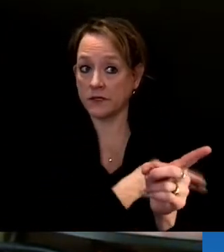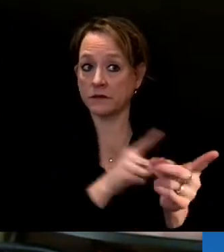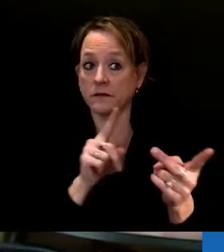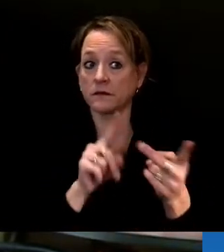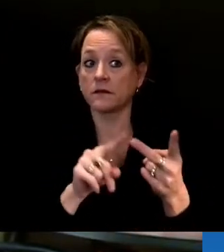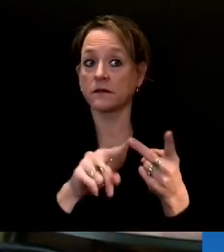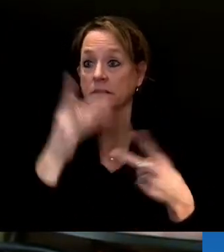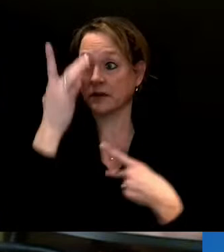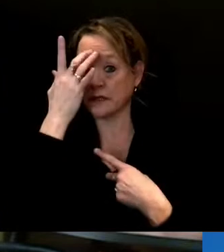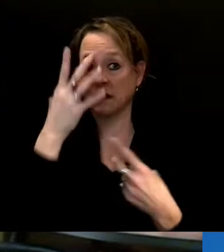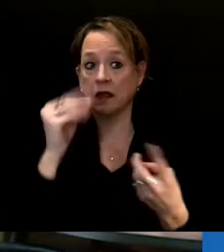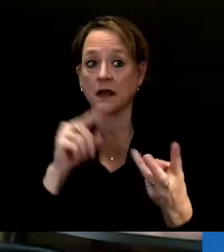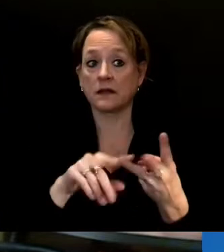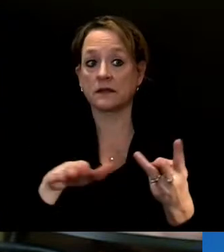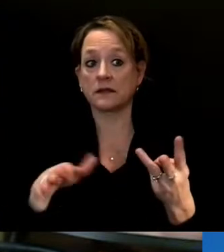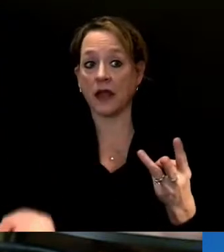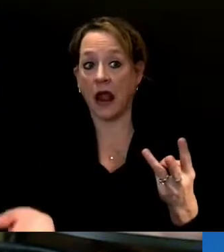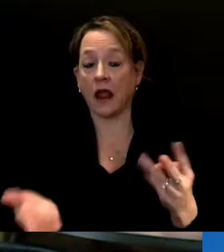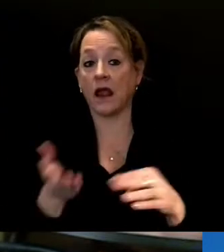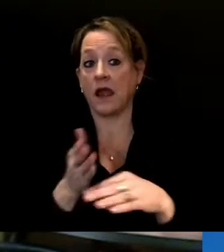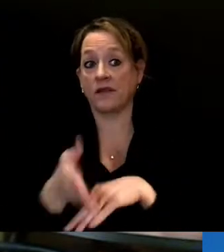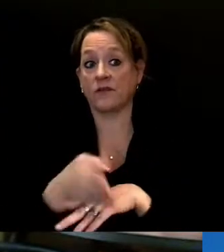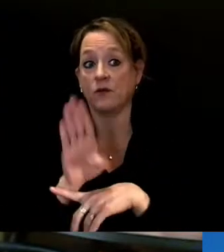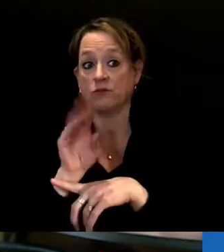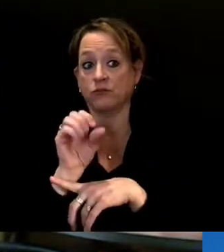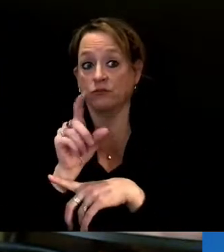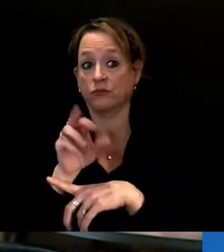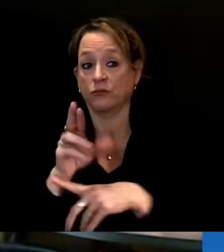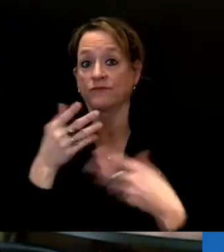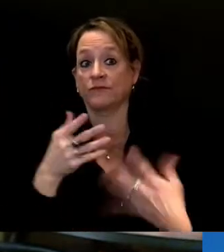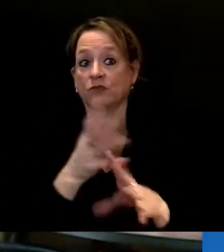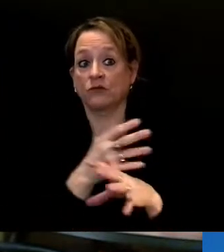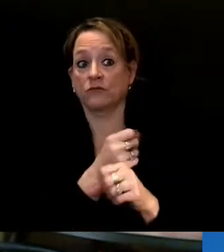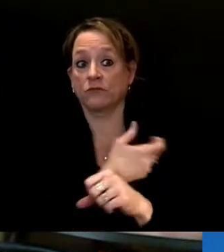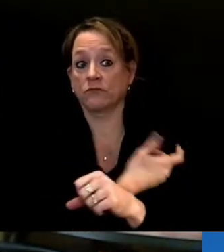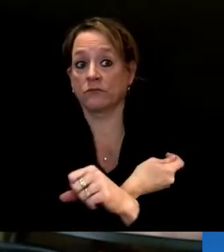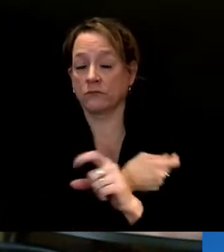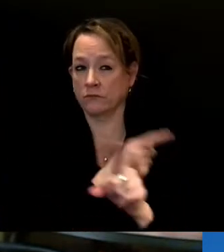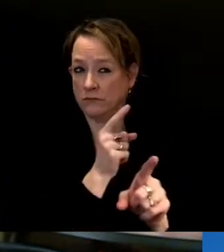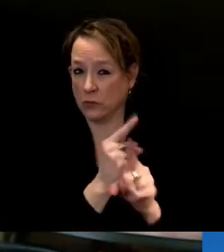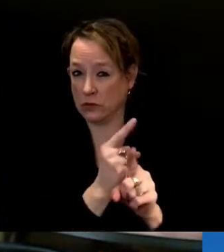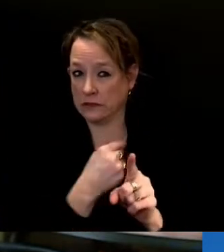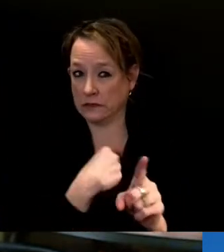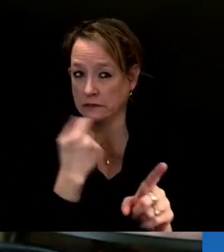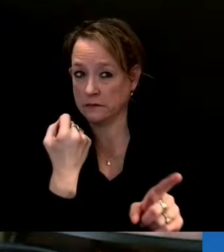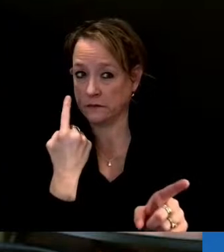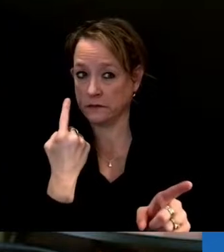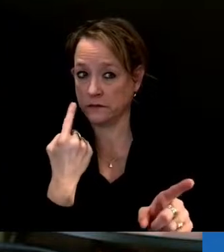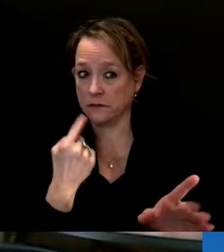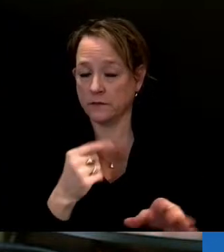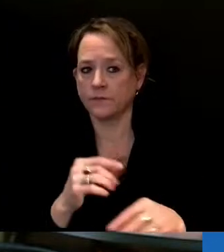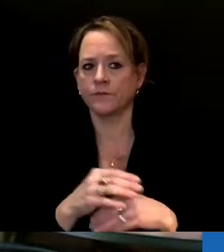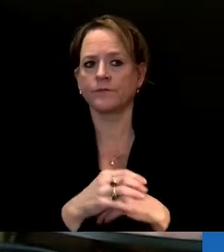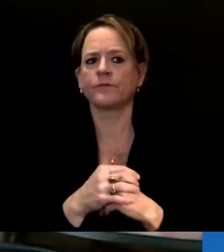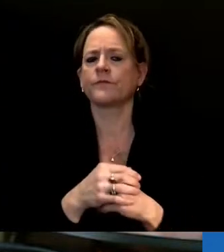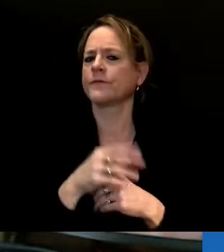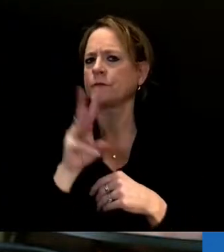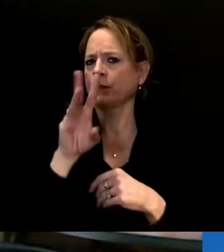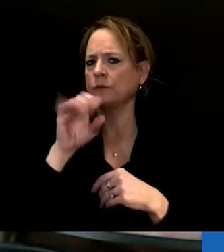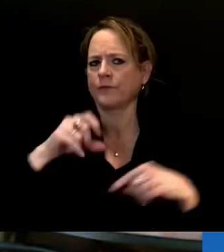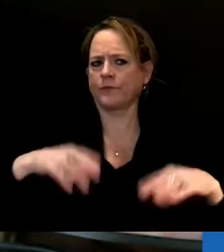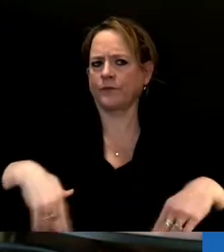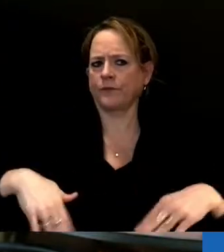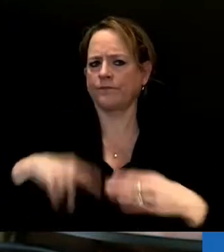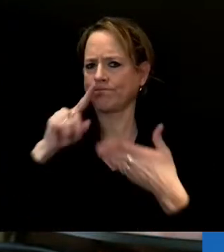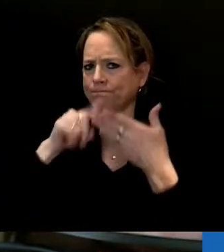that we have done that. Understand the question, and I think at a national level, certainly what we're seeing is that the booster dose